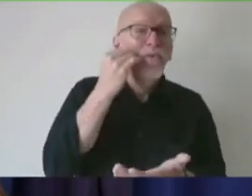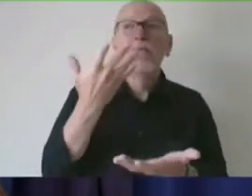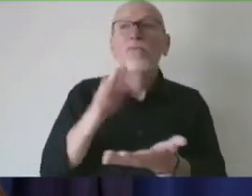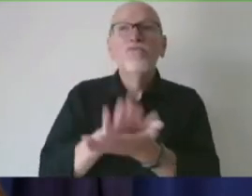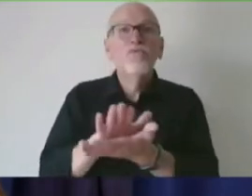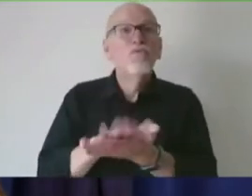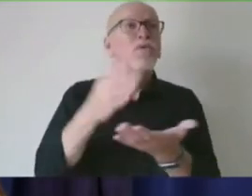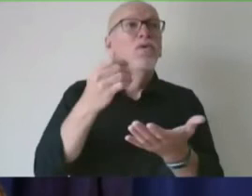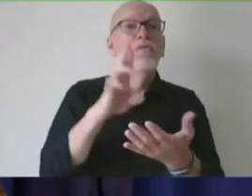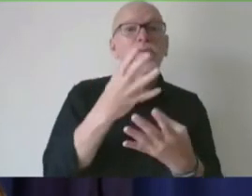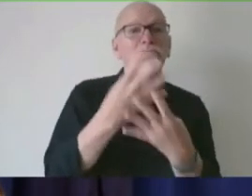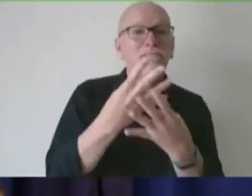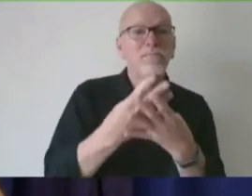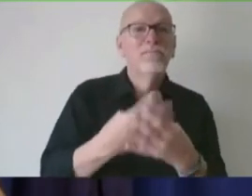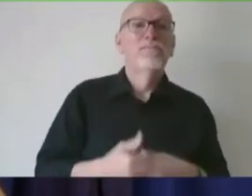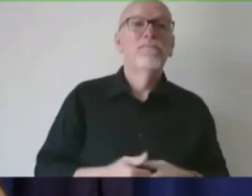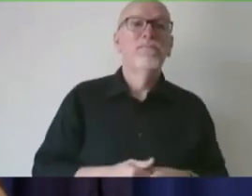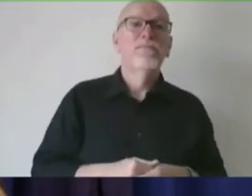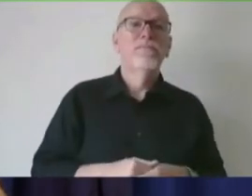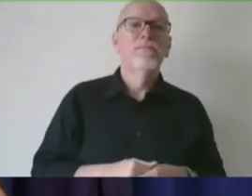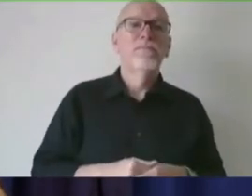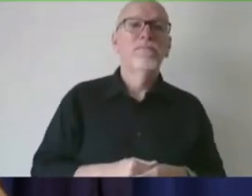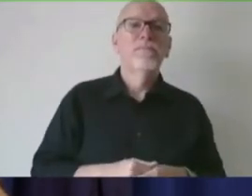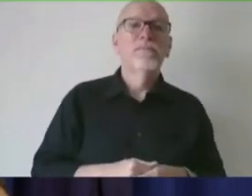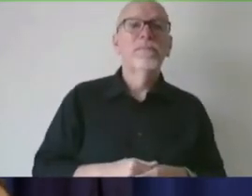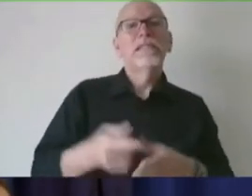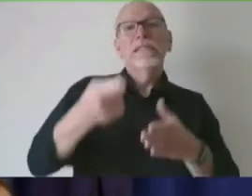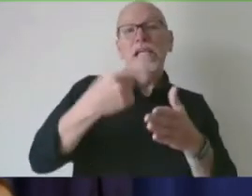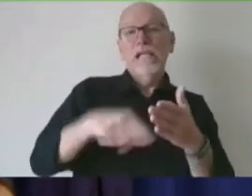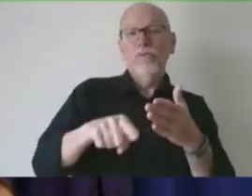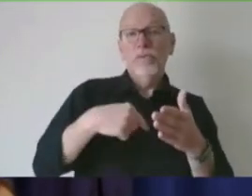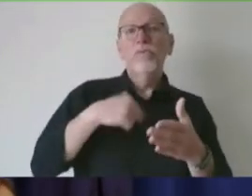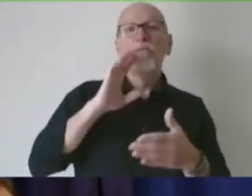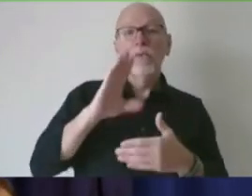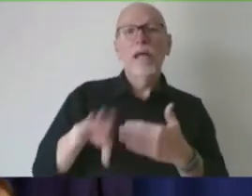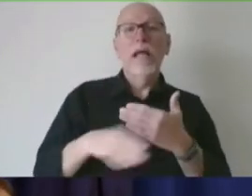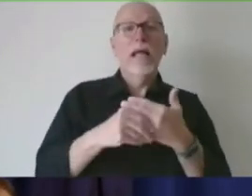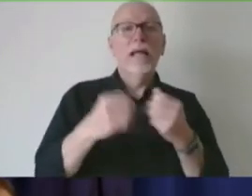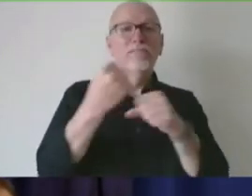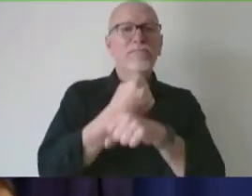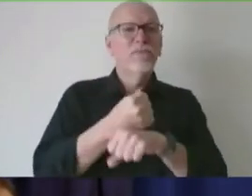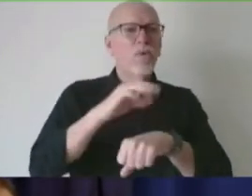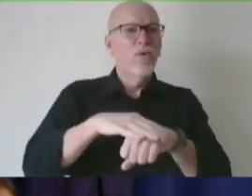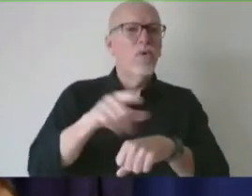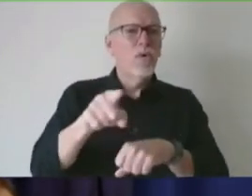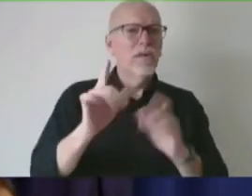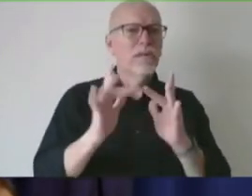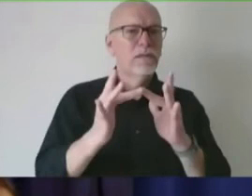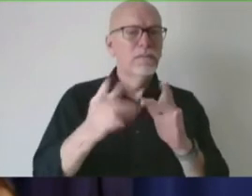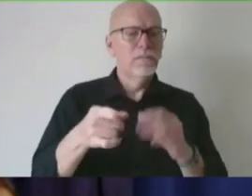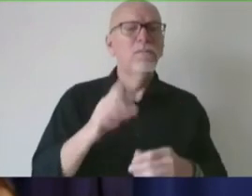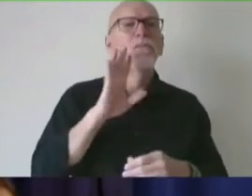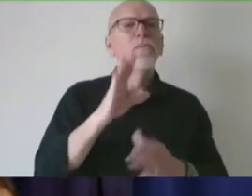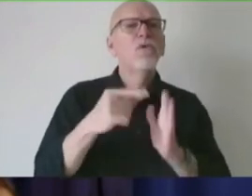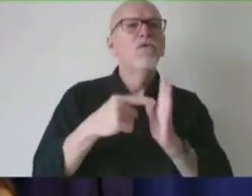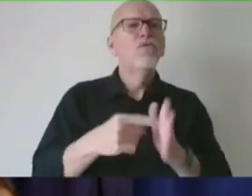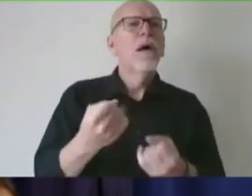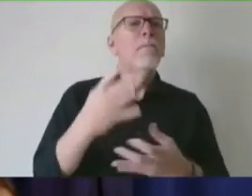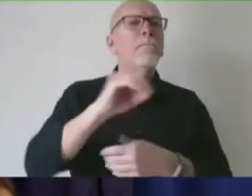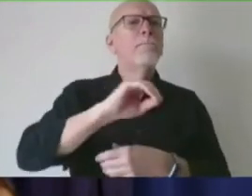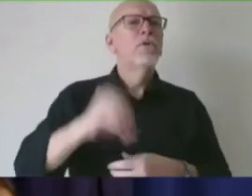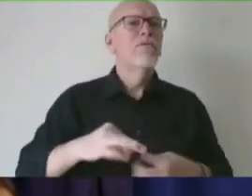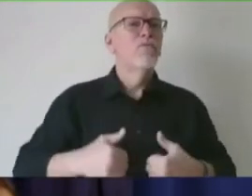or a correctional facility. Next week, we will be adding data to our long-term care dashboard that shows the percentage of residents